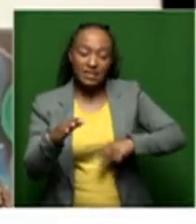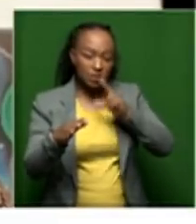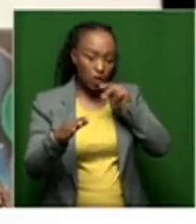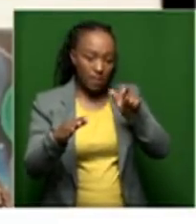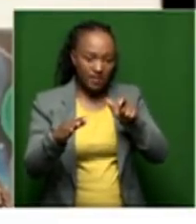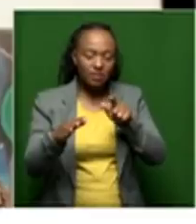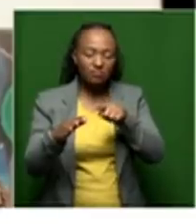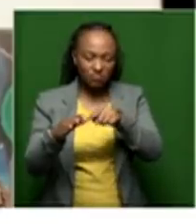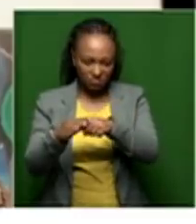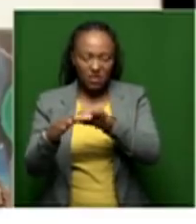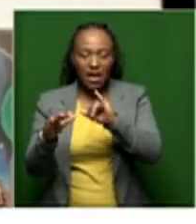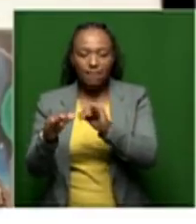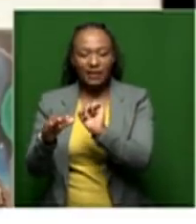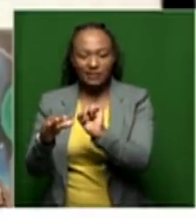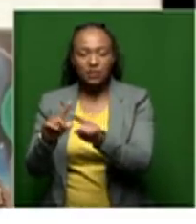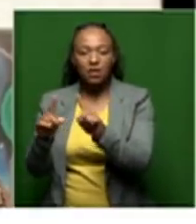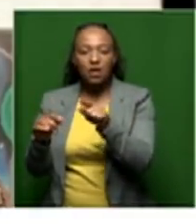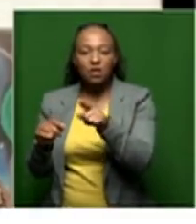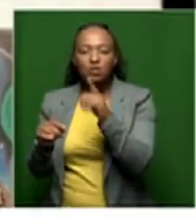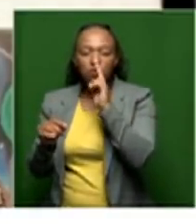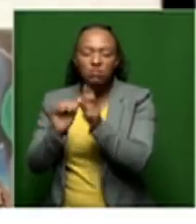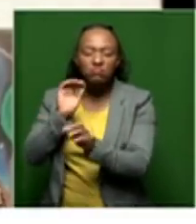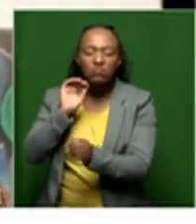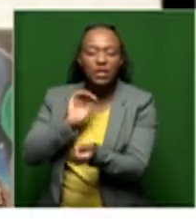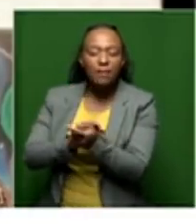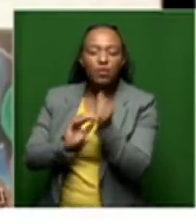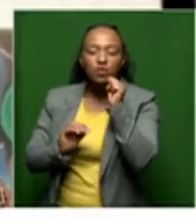be what we'll see developing tomorrow?